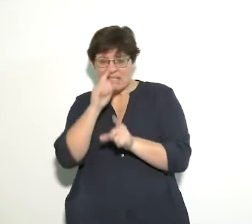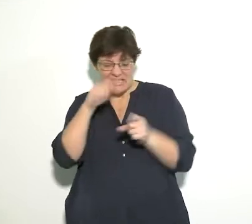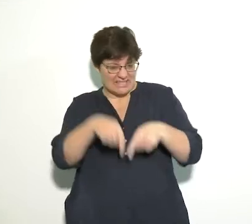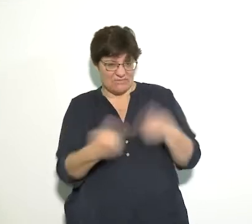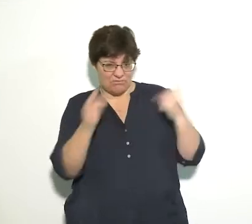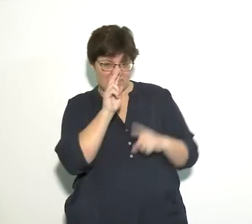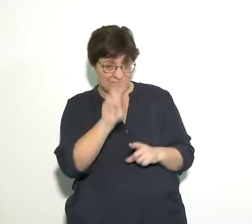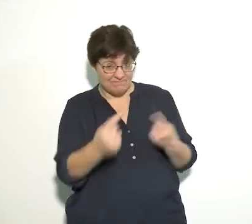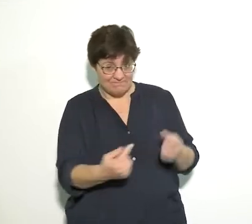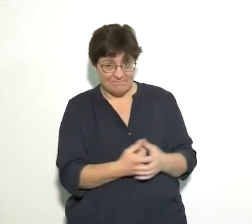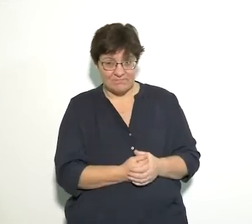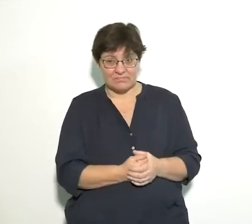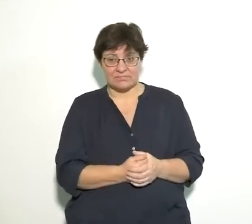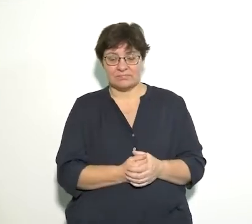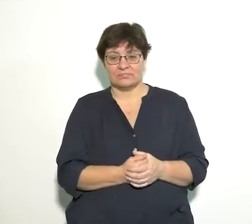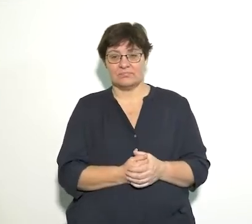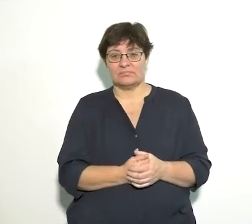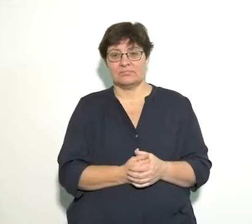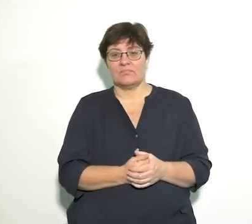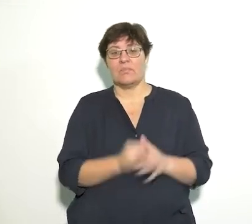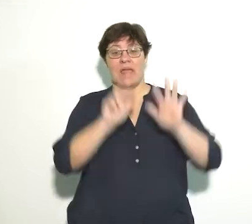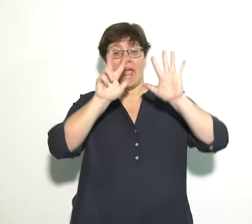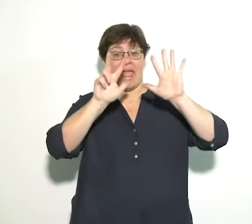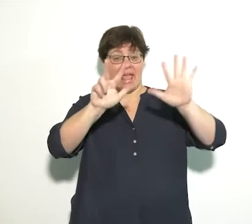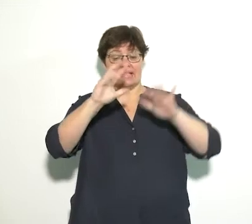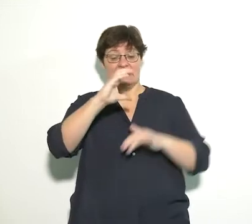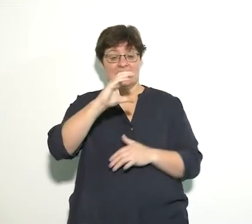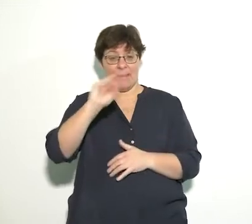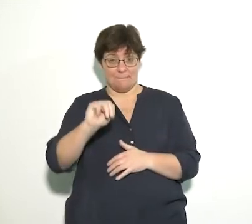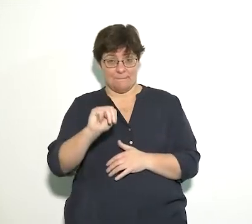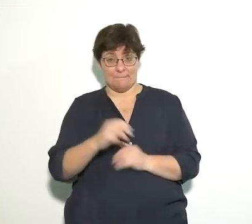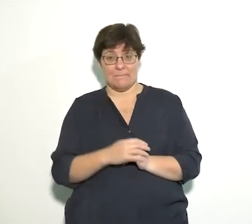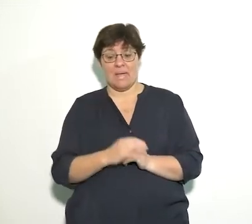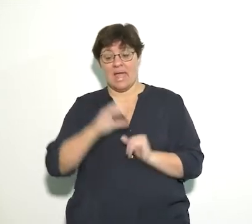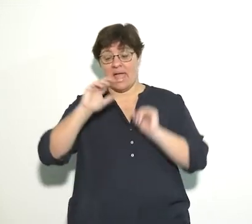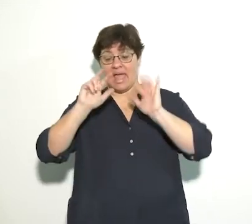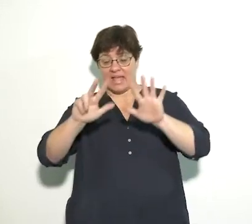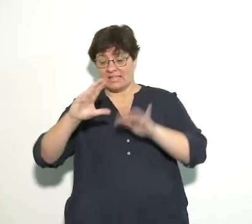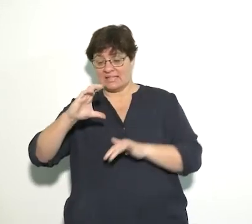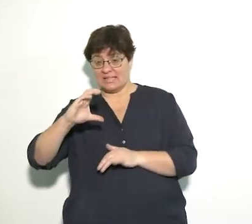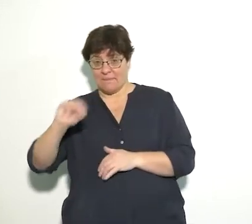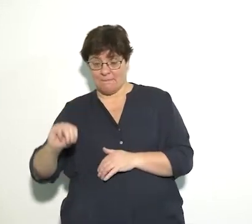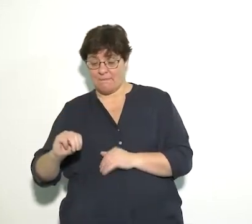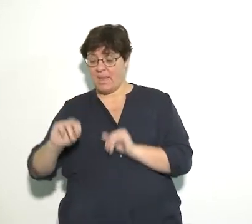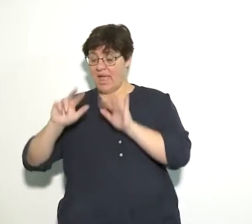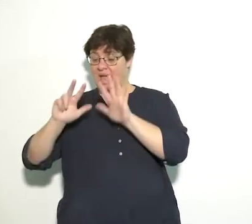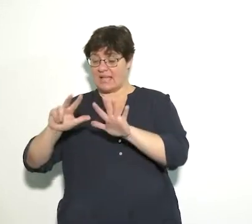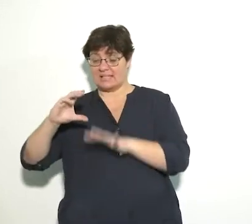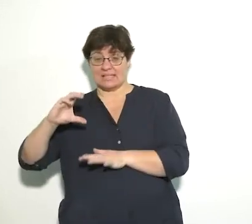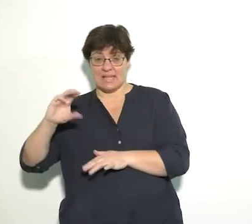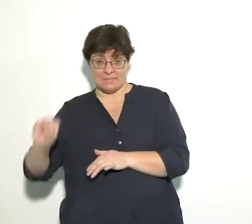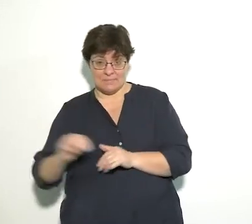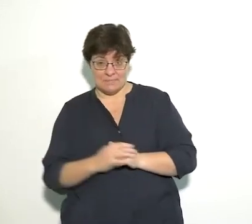any difference between them. So I'm going to measure mine about 8 centimeters apart. And then we're going to cut